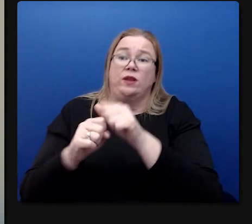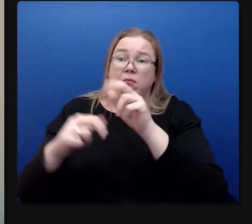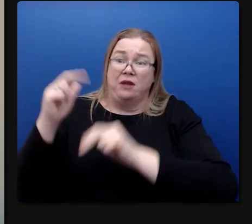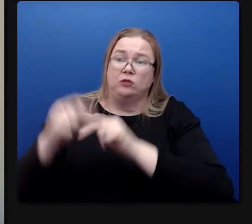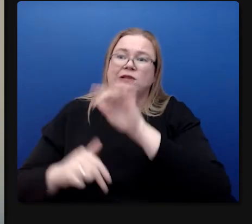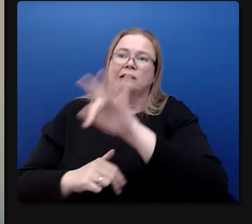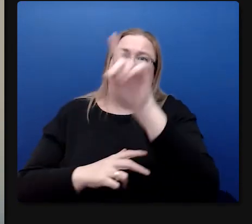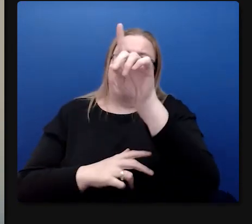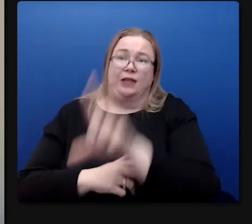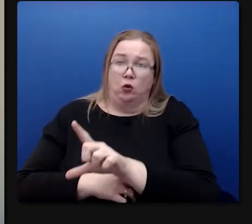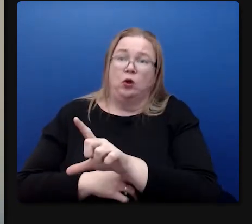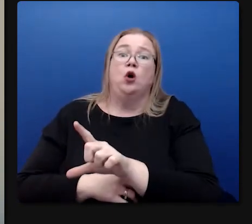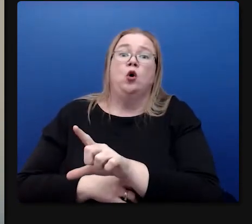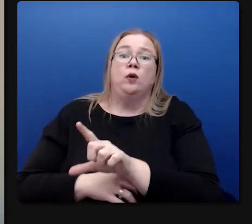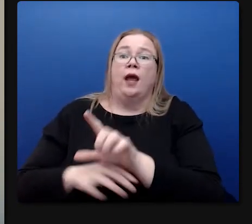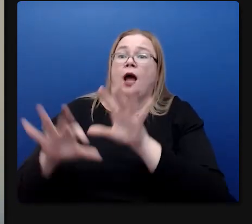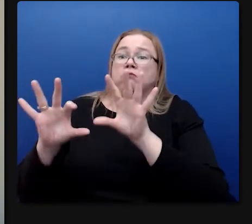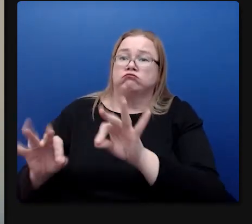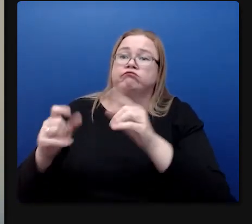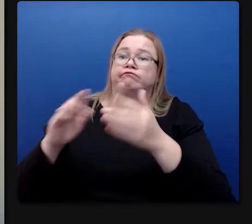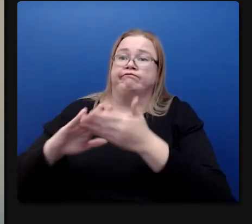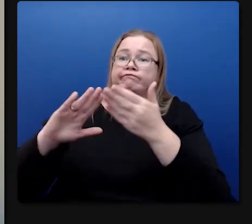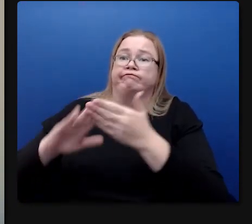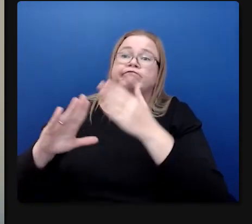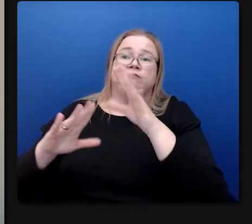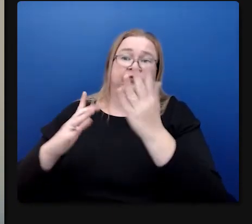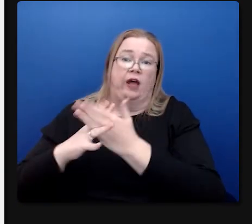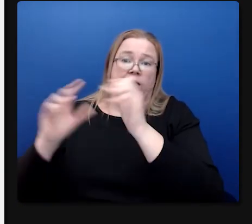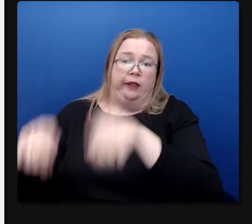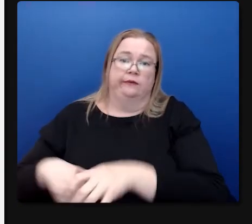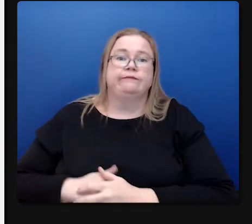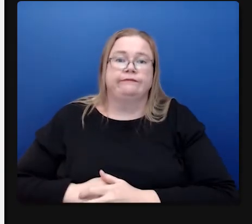So you can just click download and get that executable file.